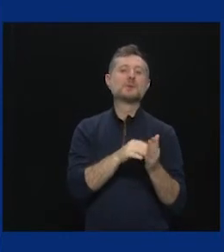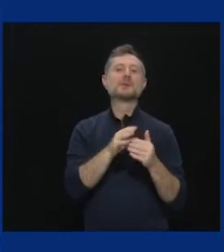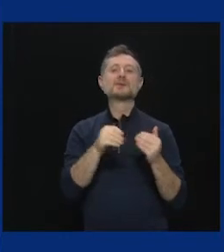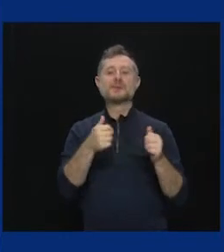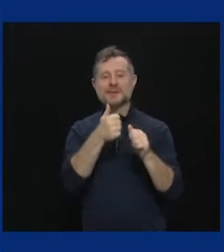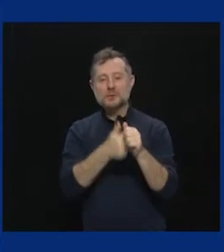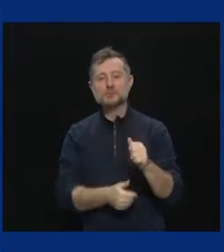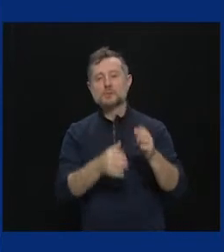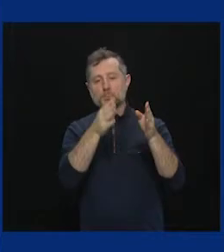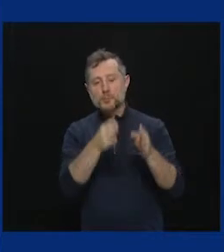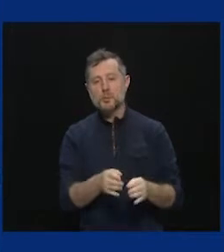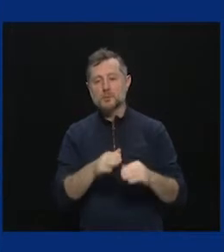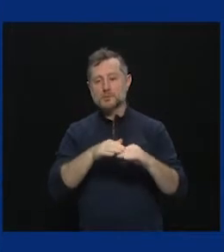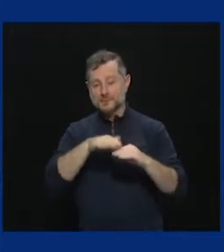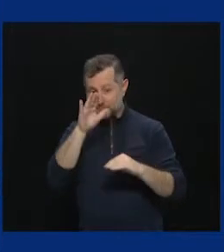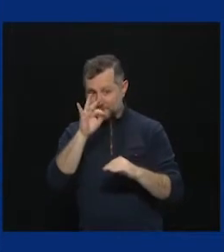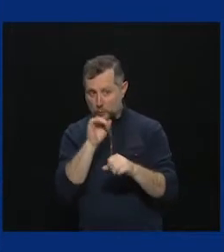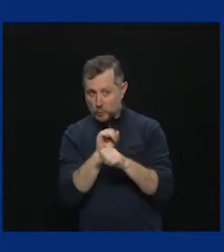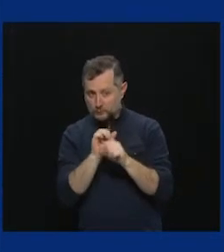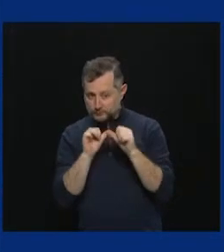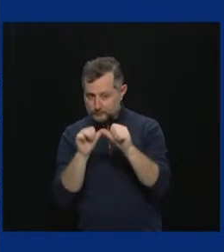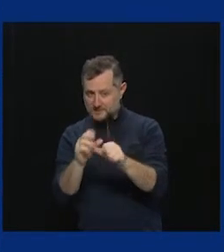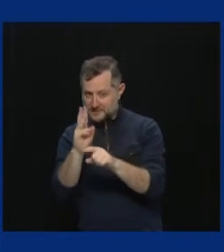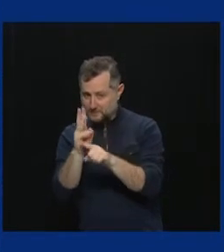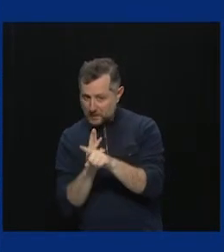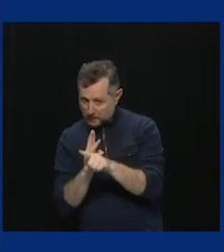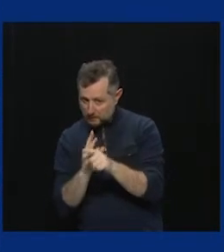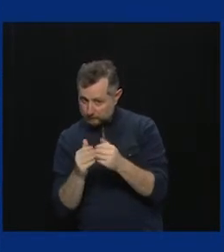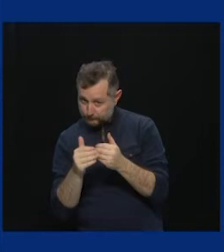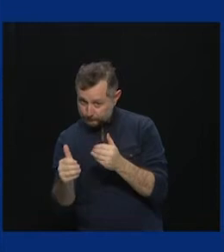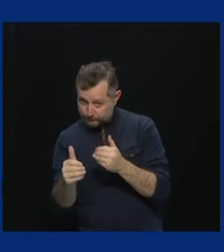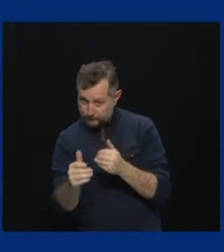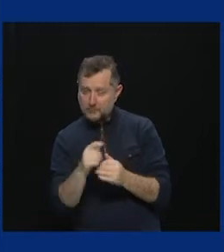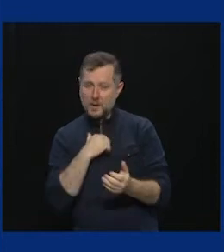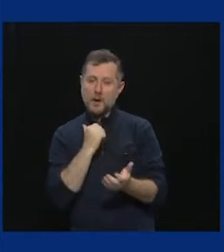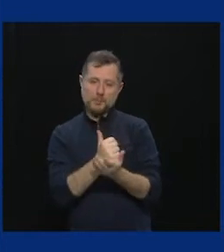months. Let's help those businesses as well.